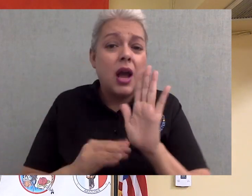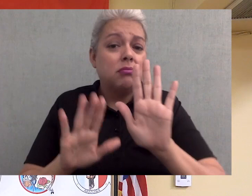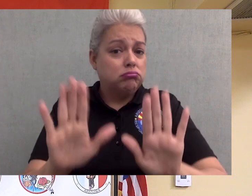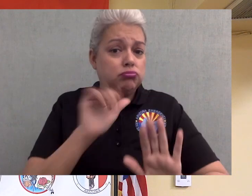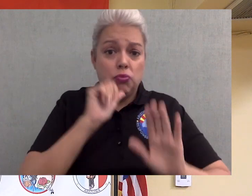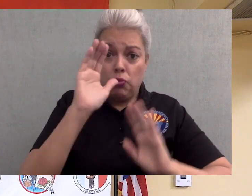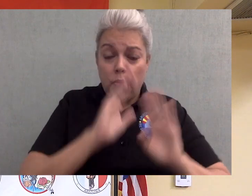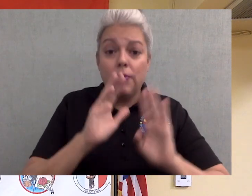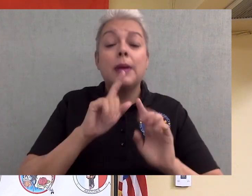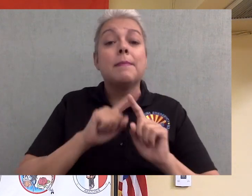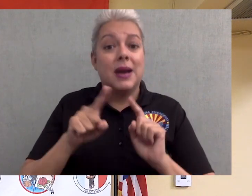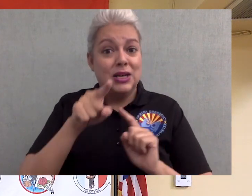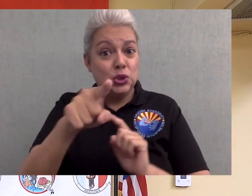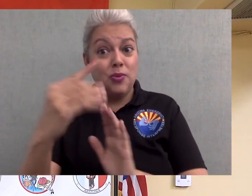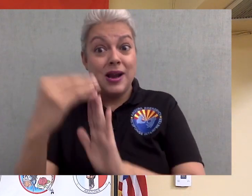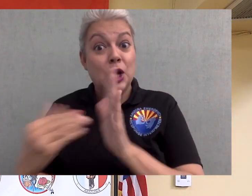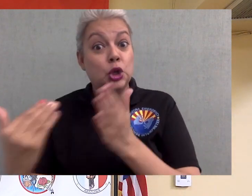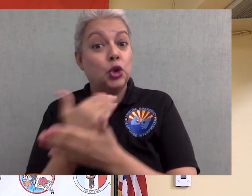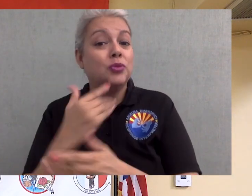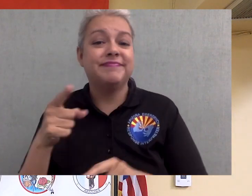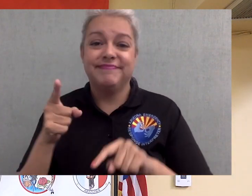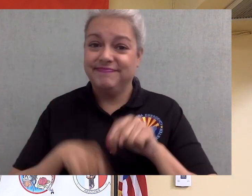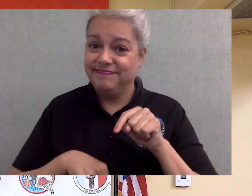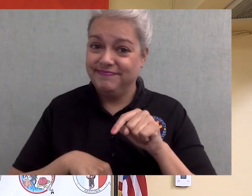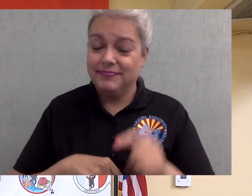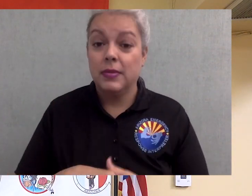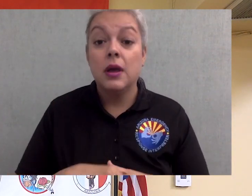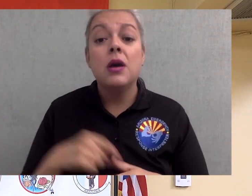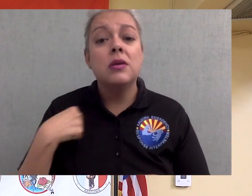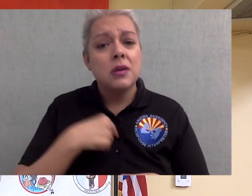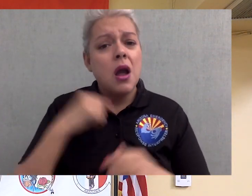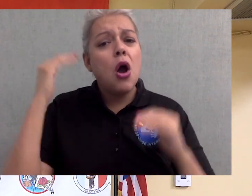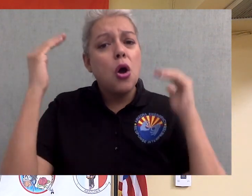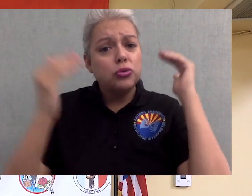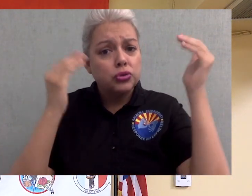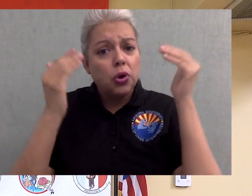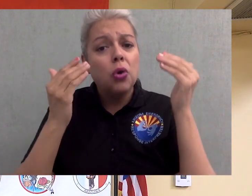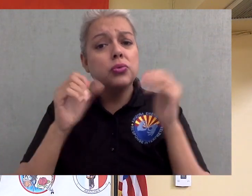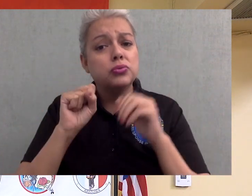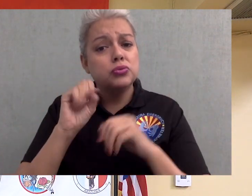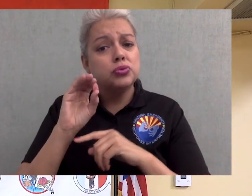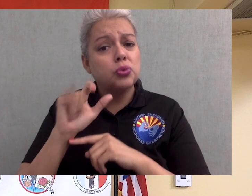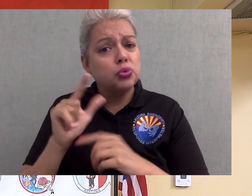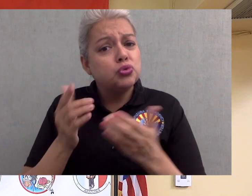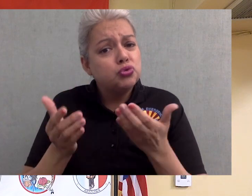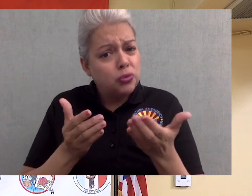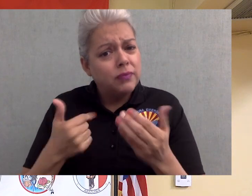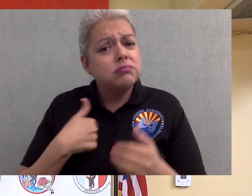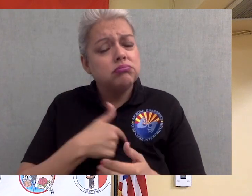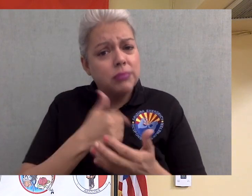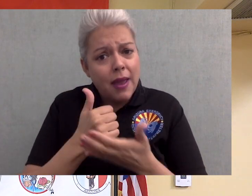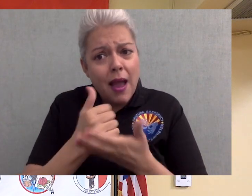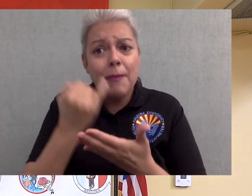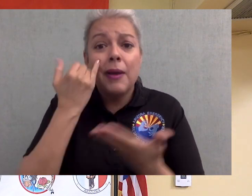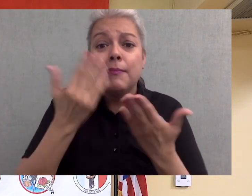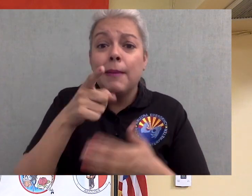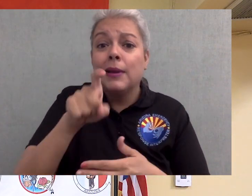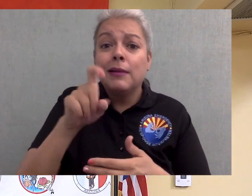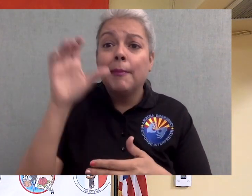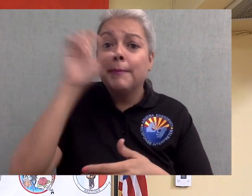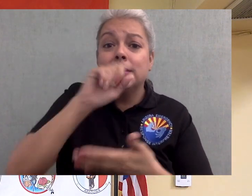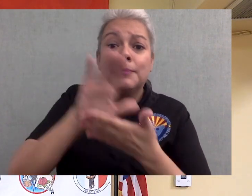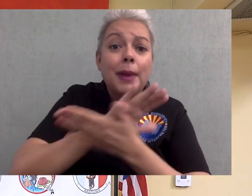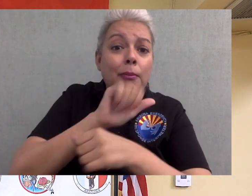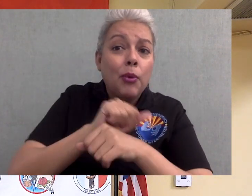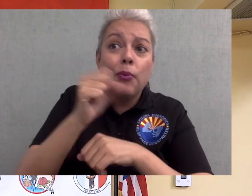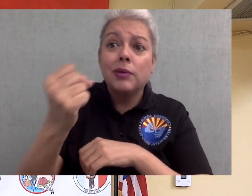services will be able to help you and assist you in that process, whether documentation is needed